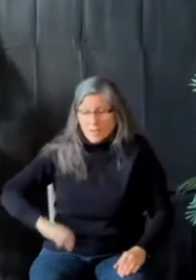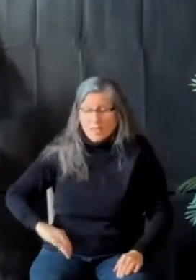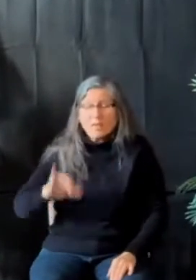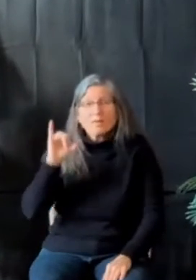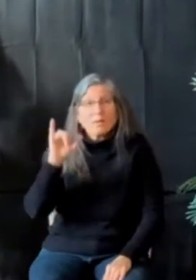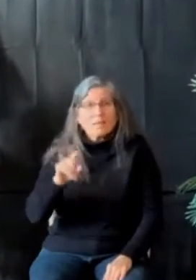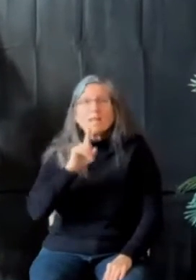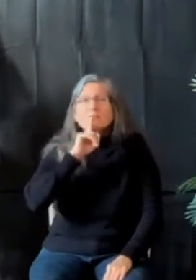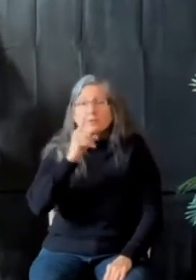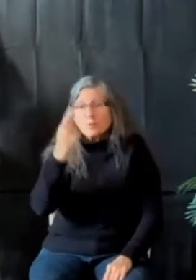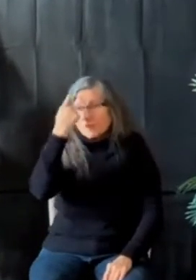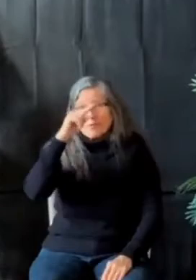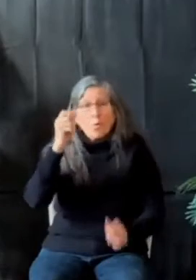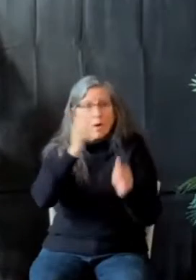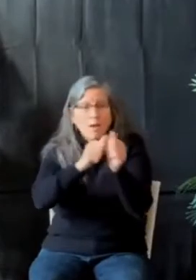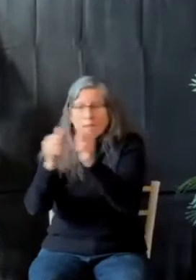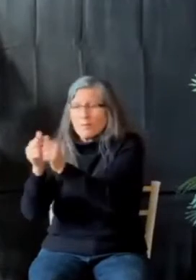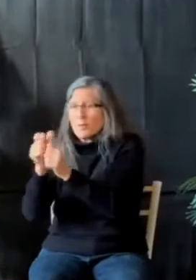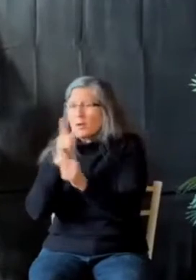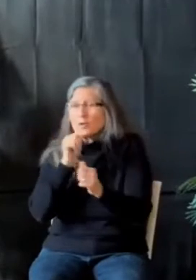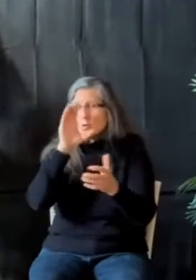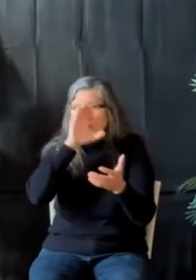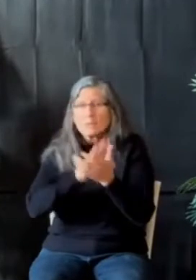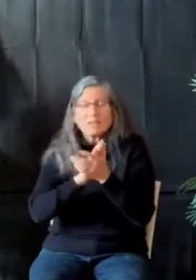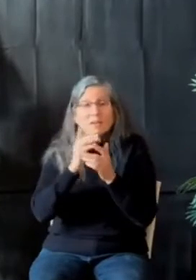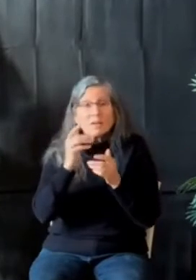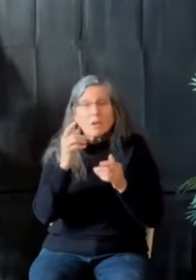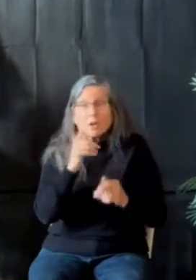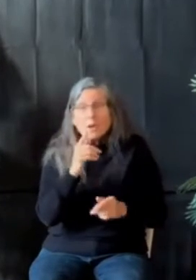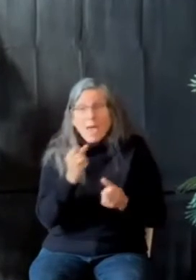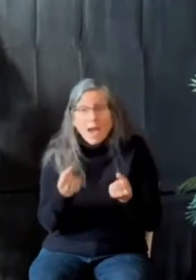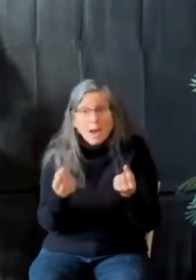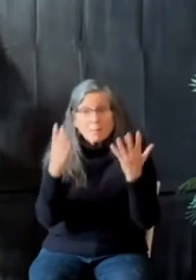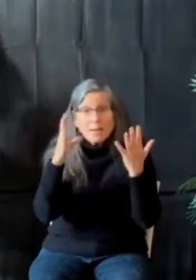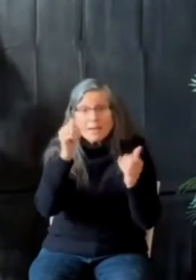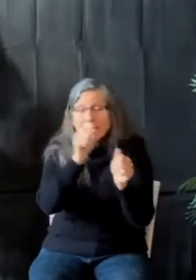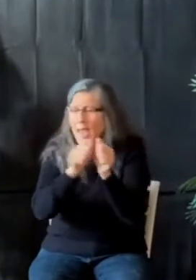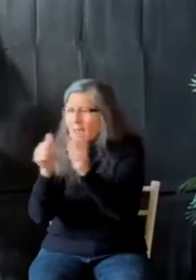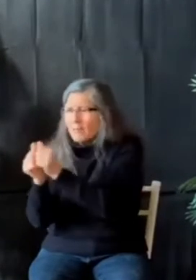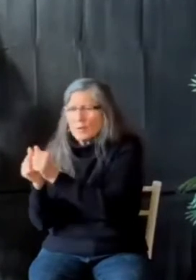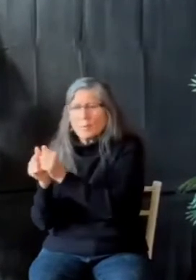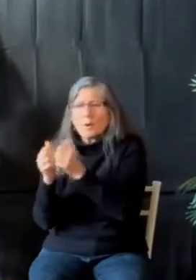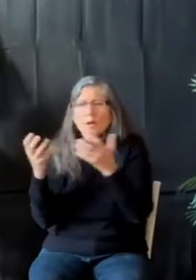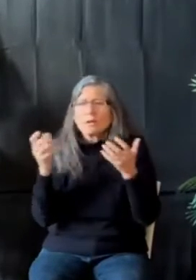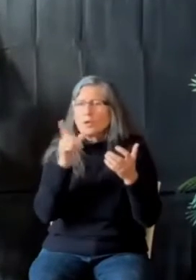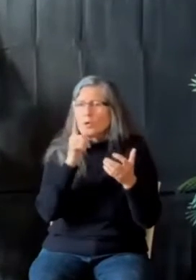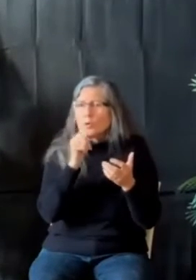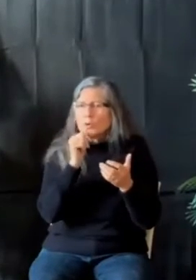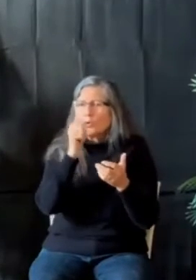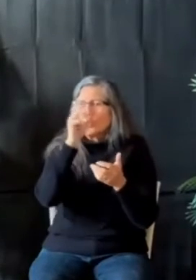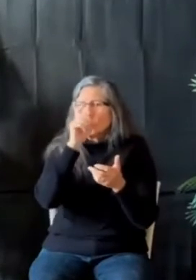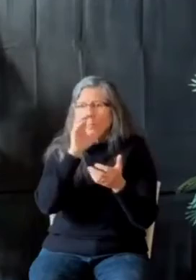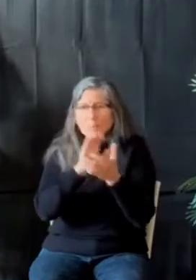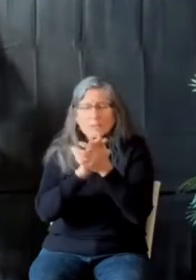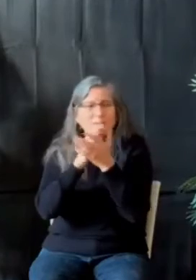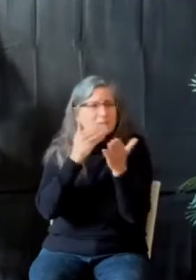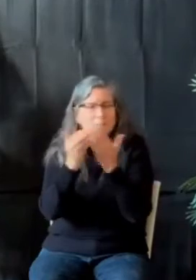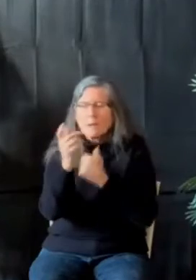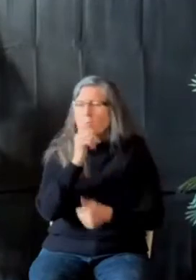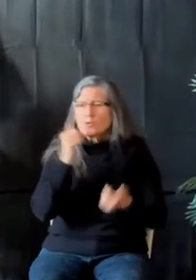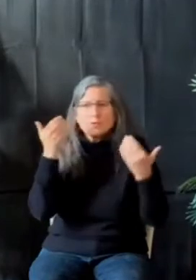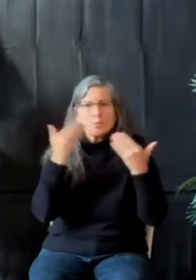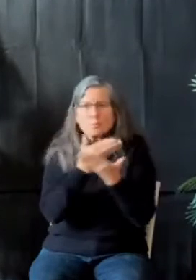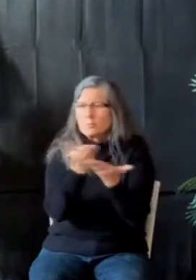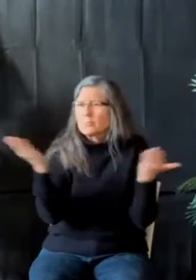for everyone who believes. How many? Everyone who believes, no matter who we are,